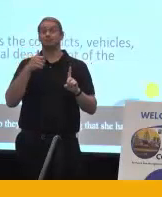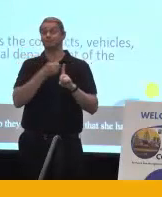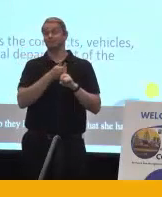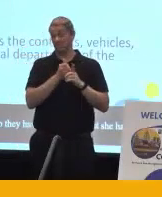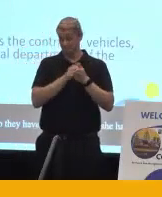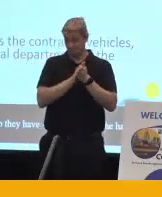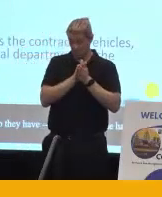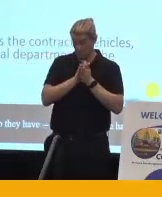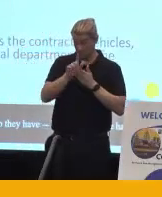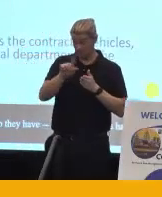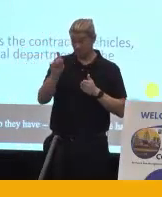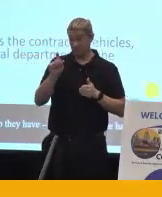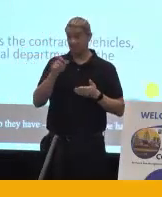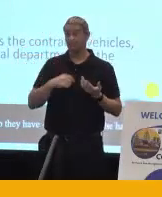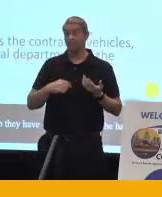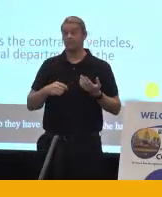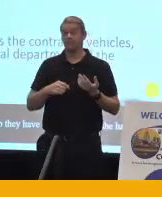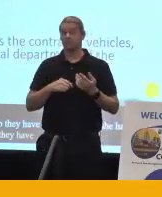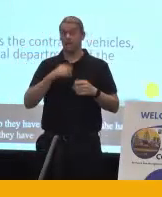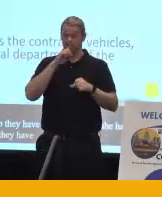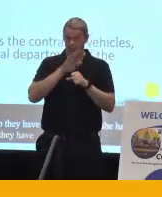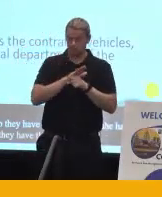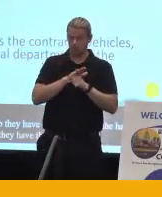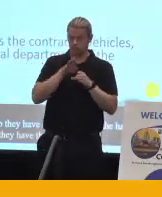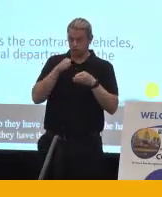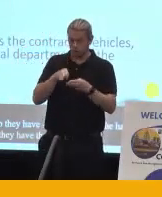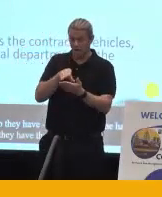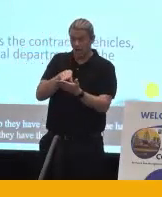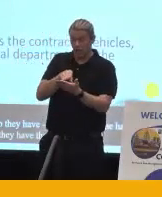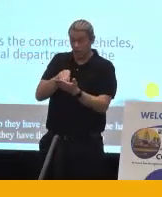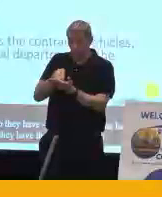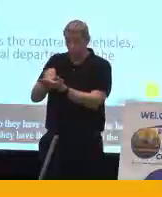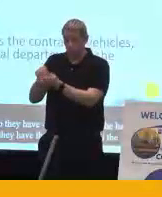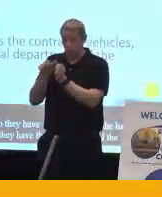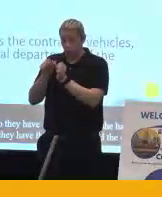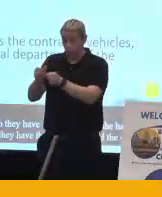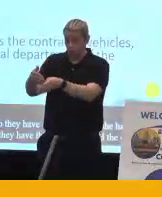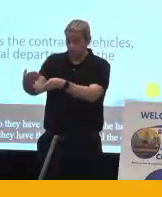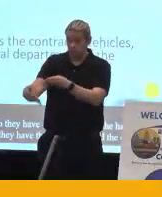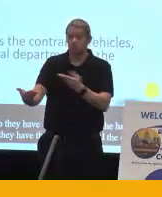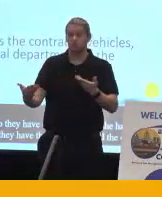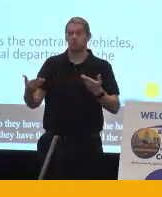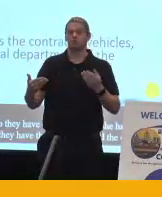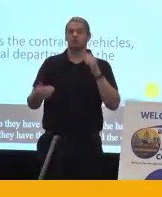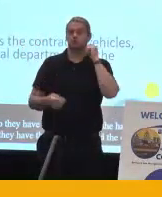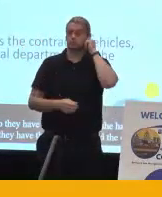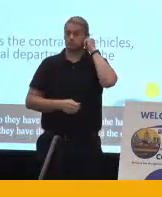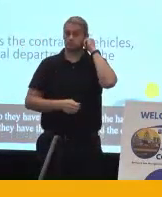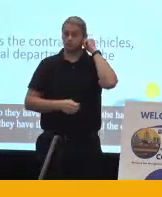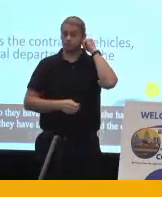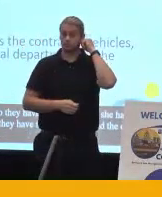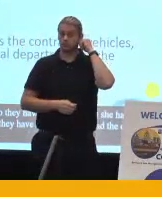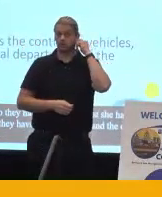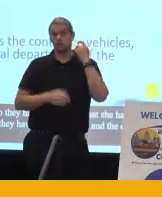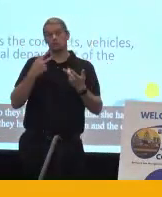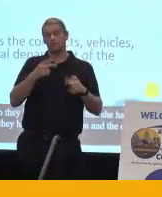motivation and the commitment to stick with learning a new key layout? So then you might think about, do I want to go